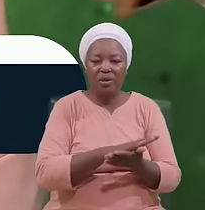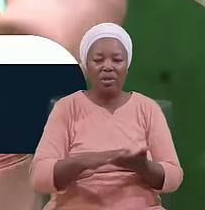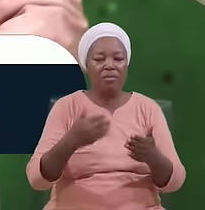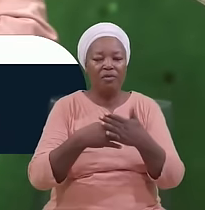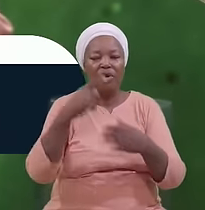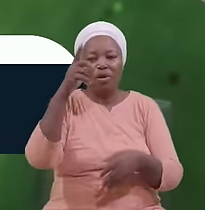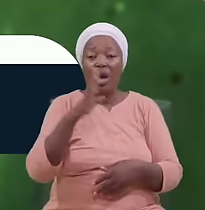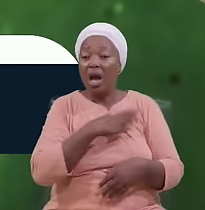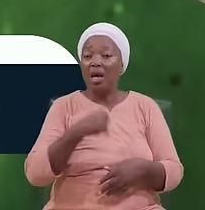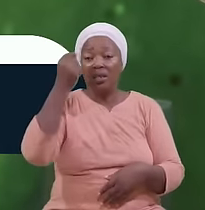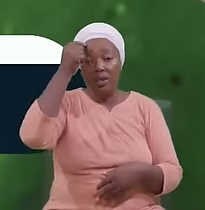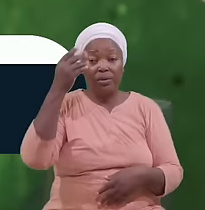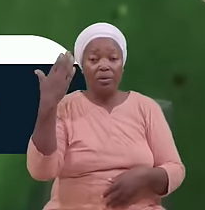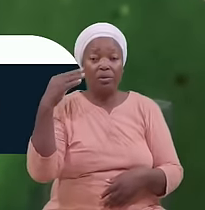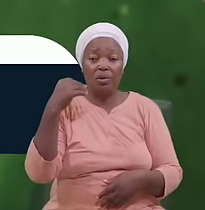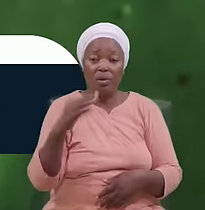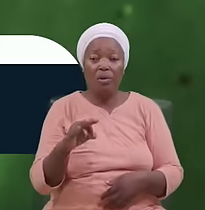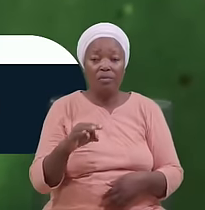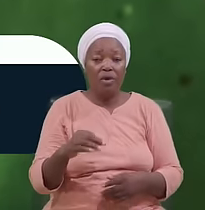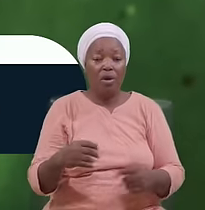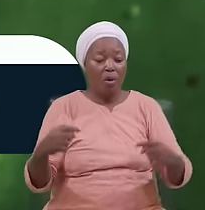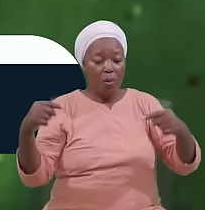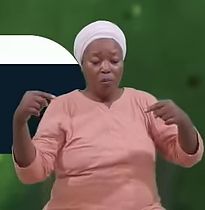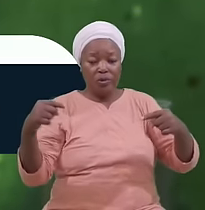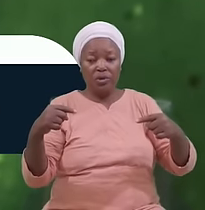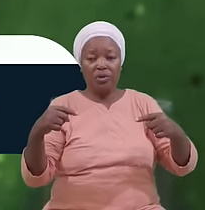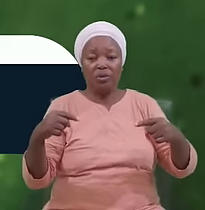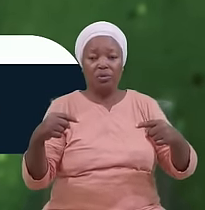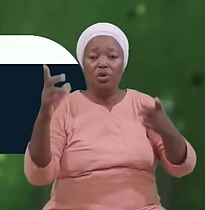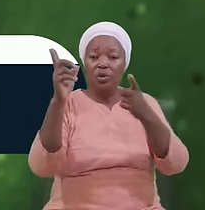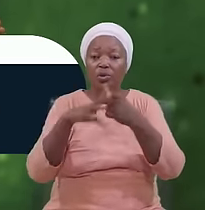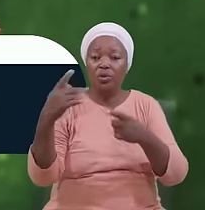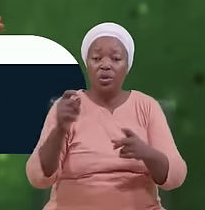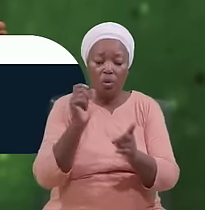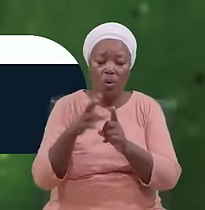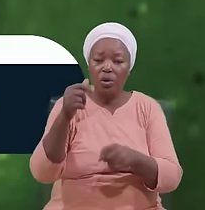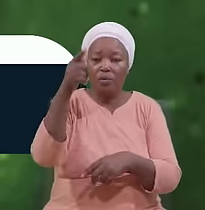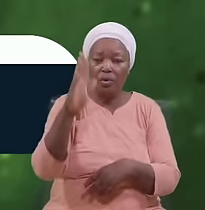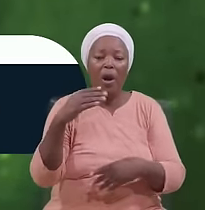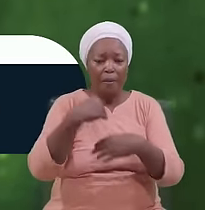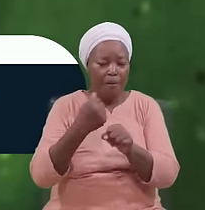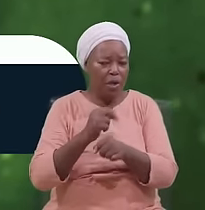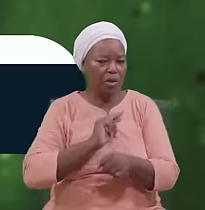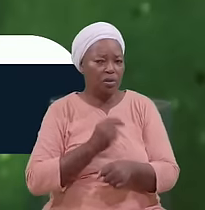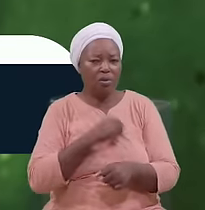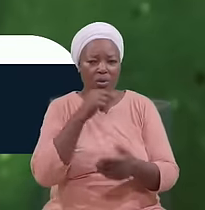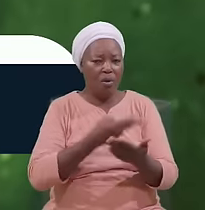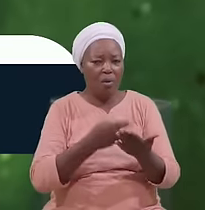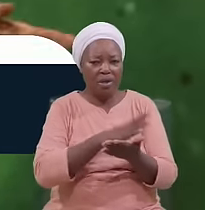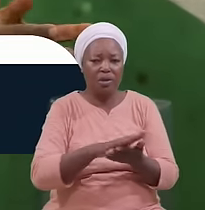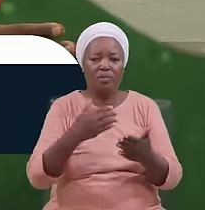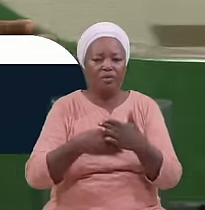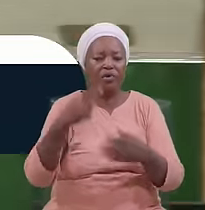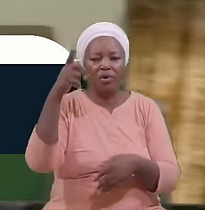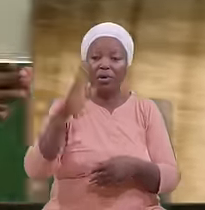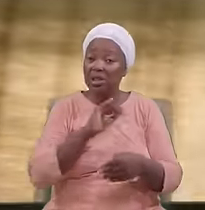the thoughts of opposition to the word of God makes us unrighteous before God. That's